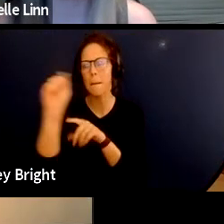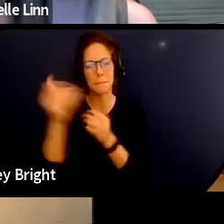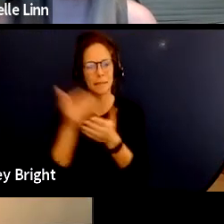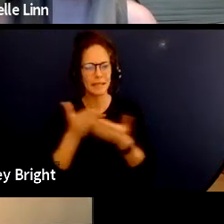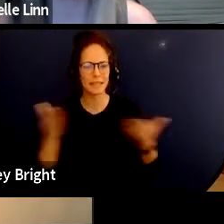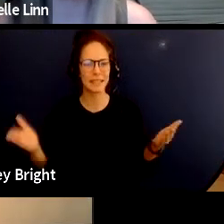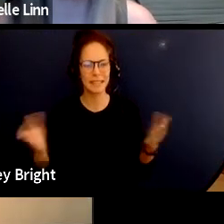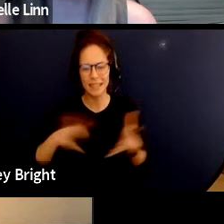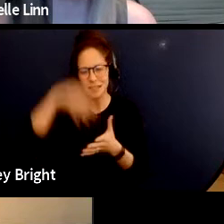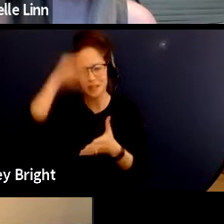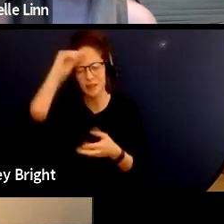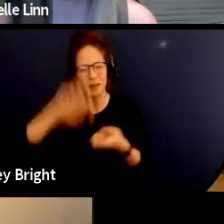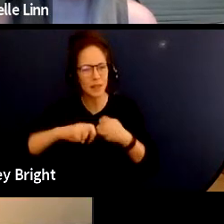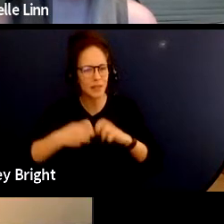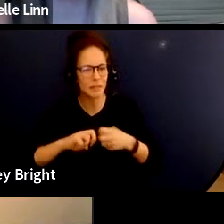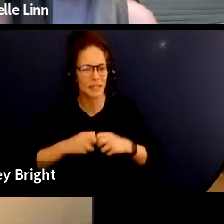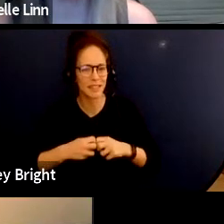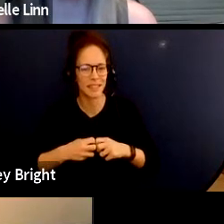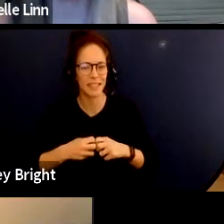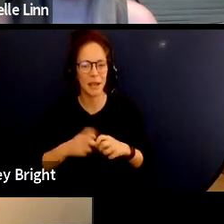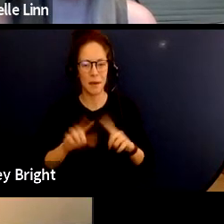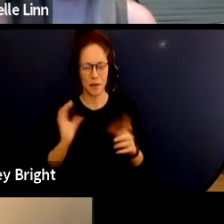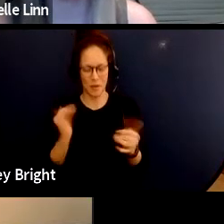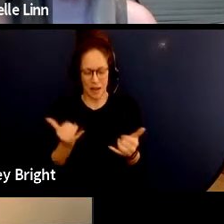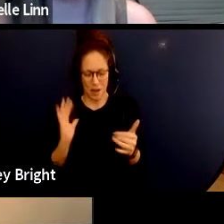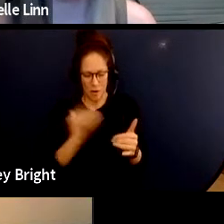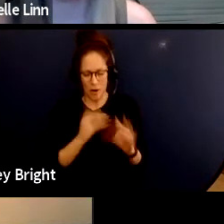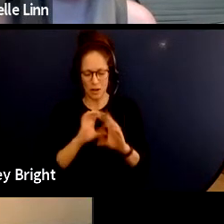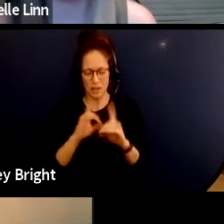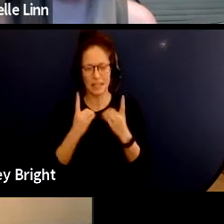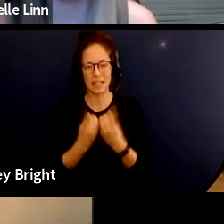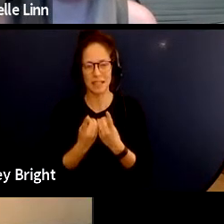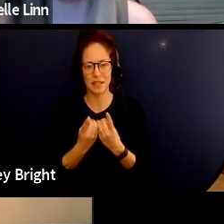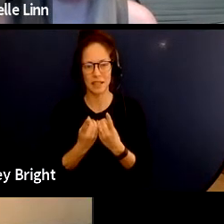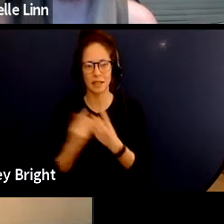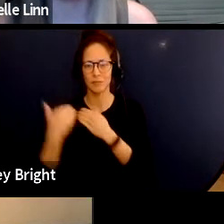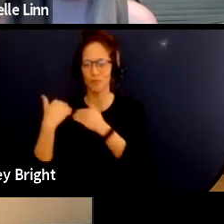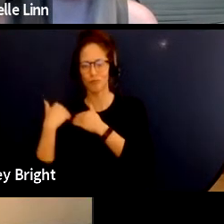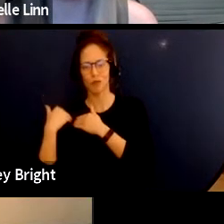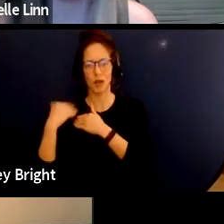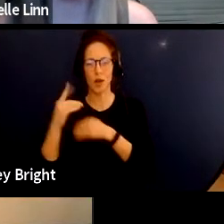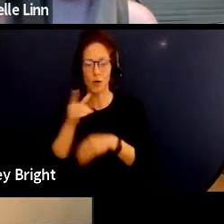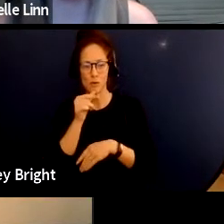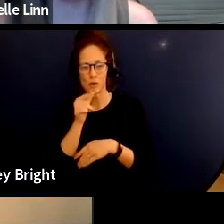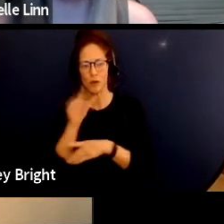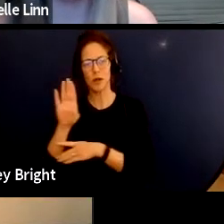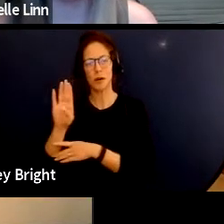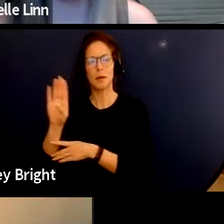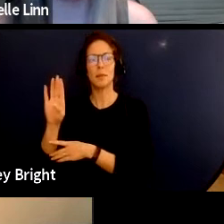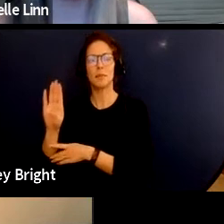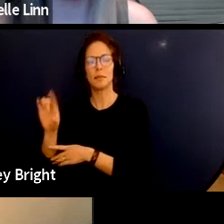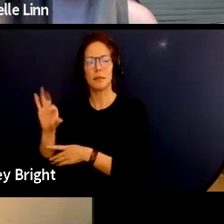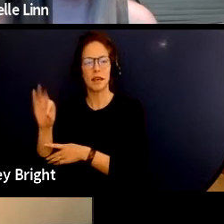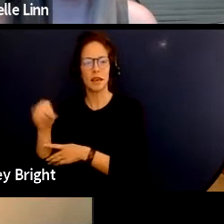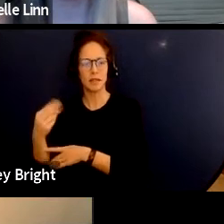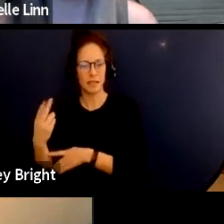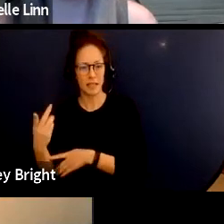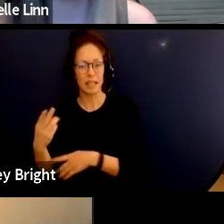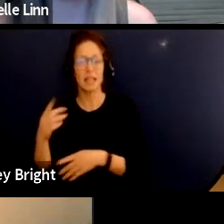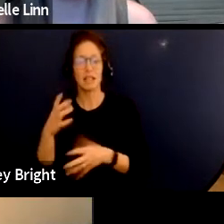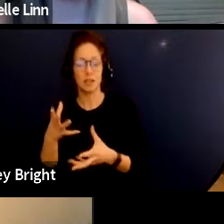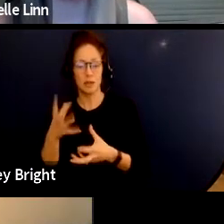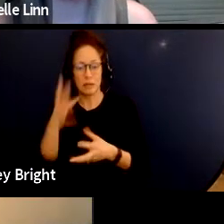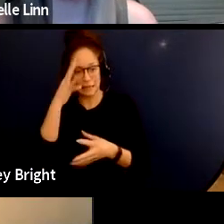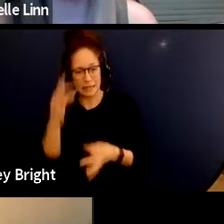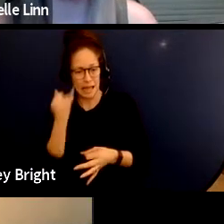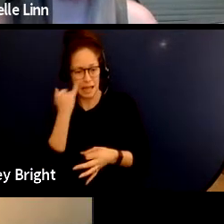Teaching takes all kinds. Our district has been relying on the Benton Franklin Health Department to guide decisions regarding reopening. Our